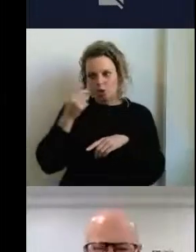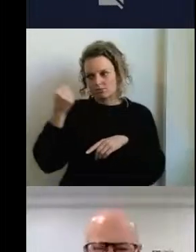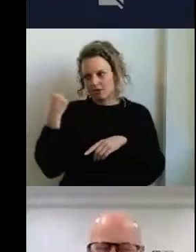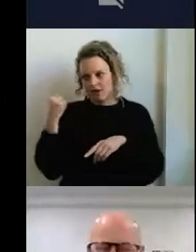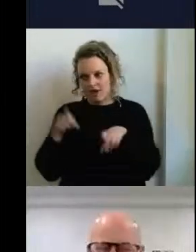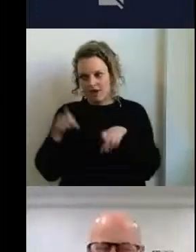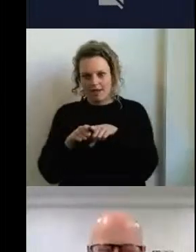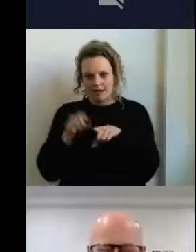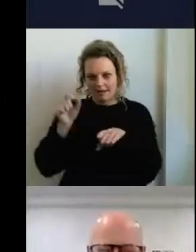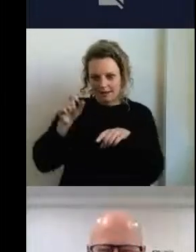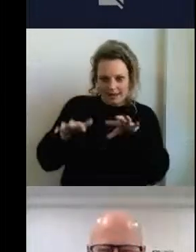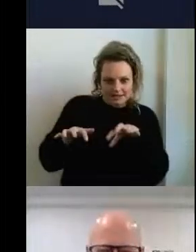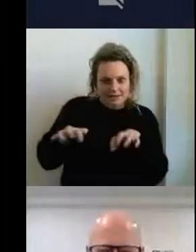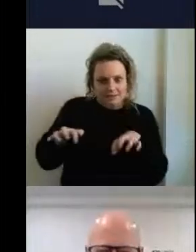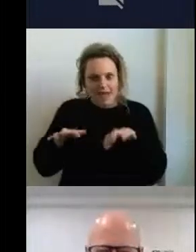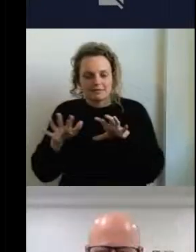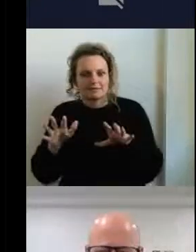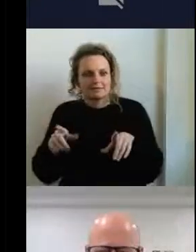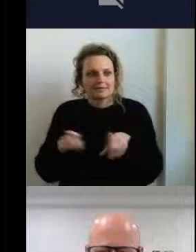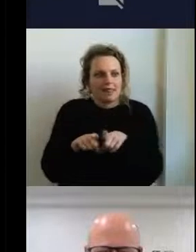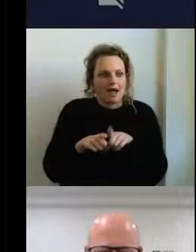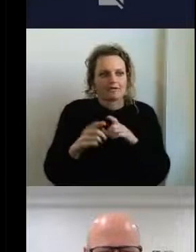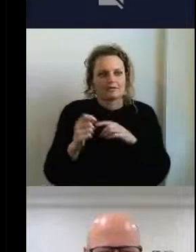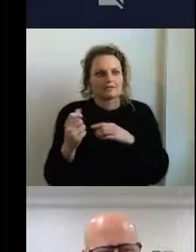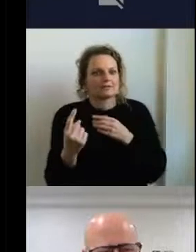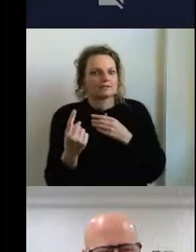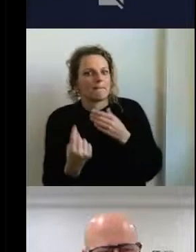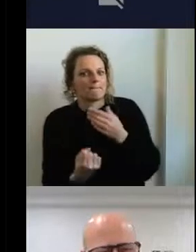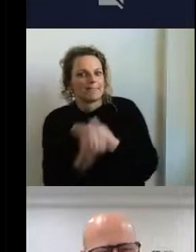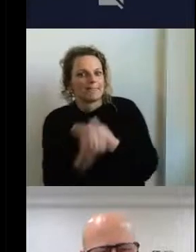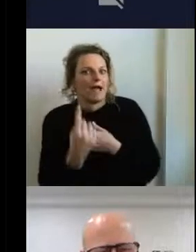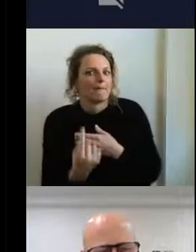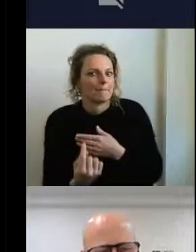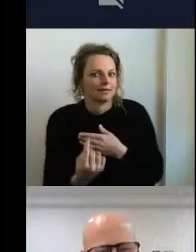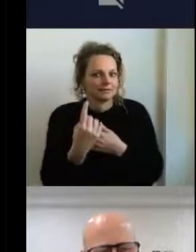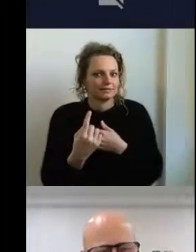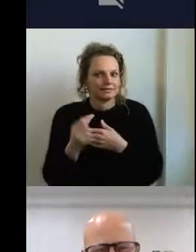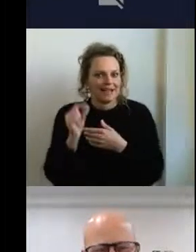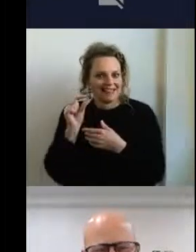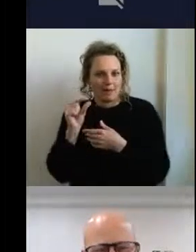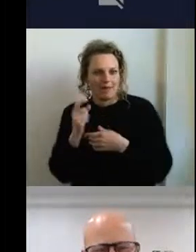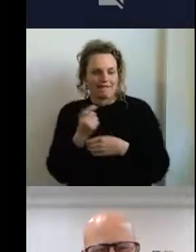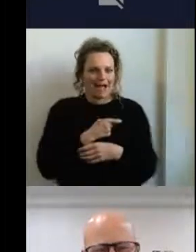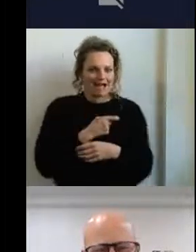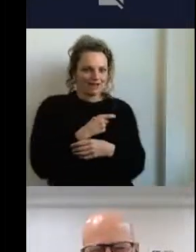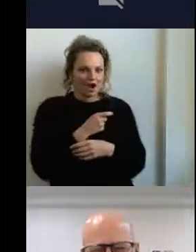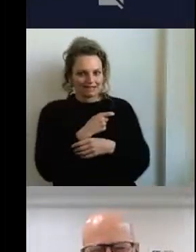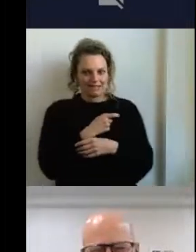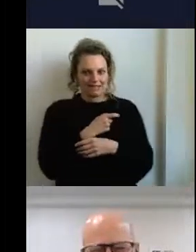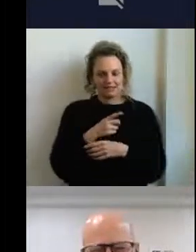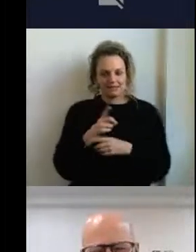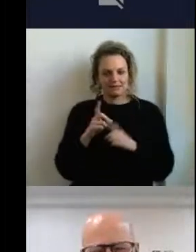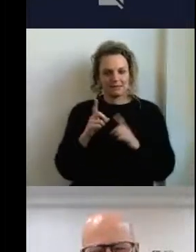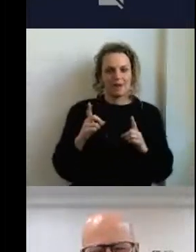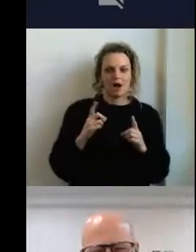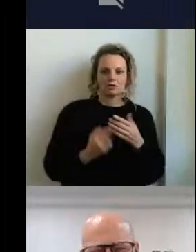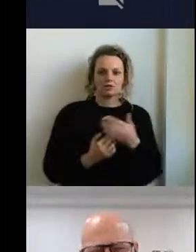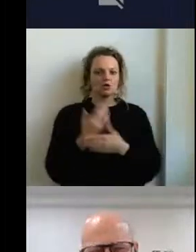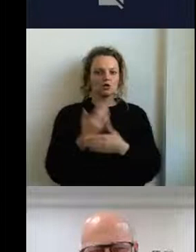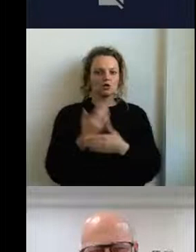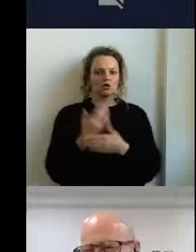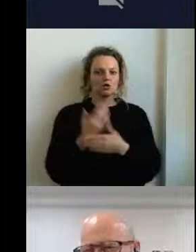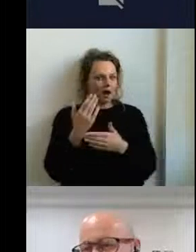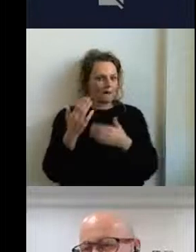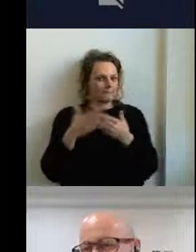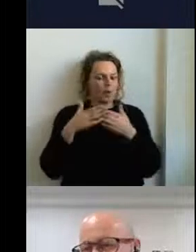happen. So I think. But quite a few of us just mentioned there's a little bit of anxiety provoking, but the newer ones are just like a calm